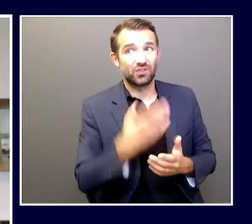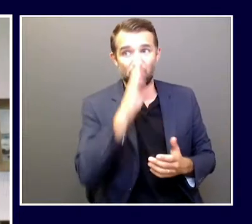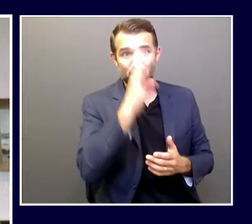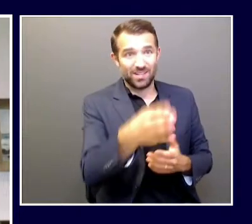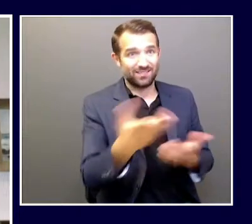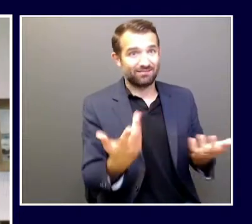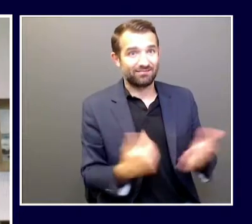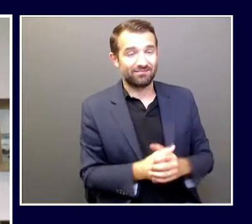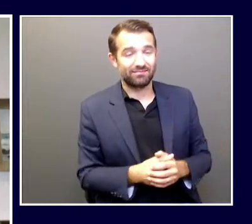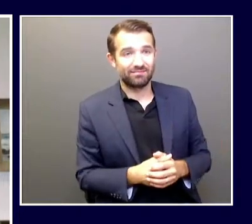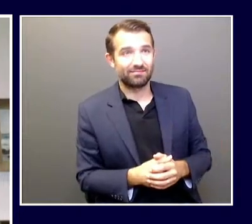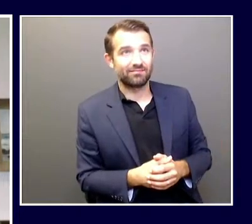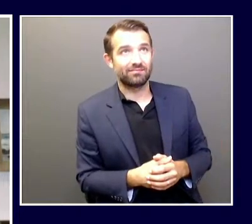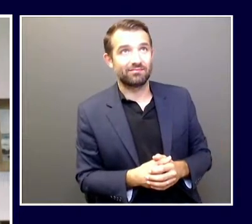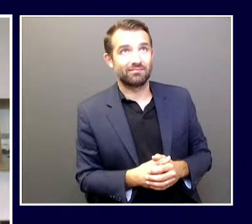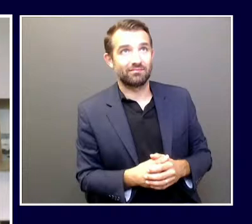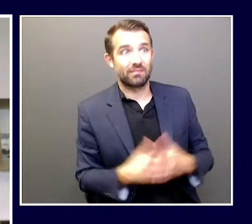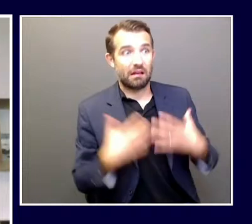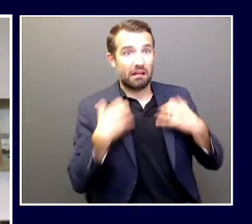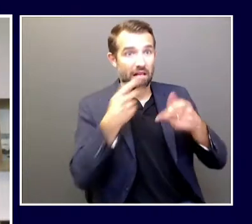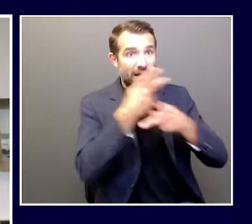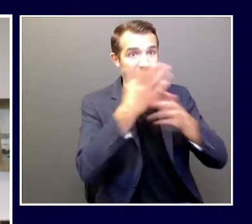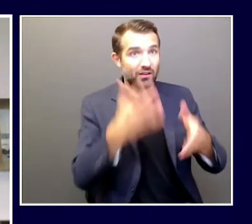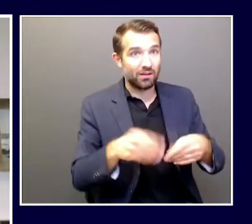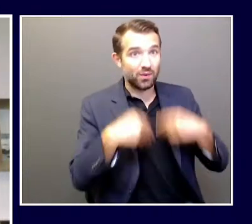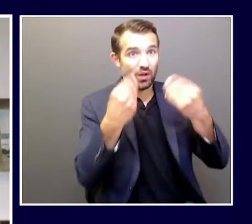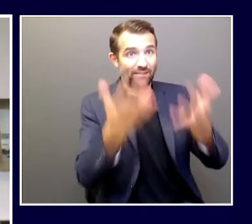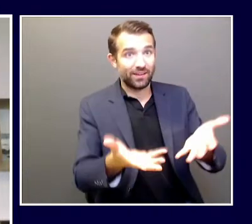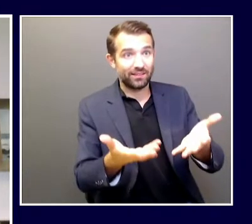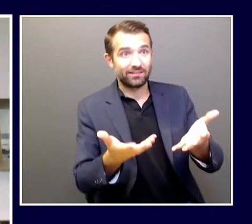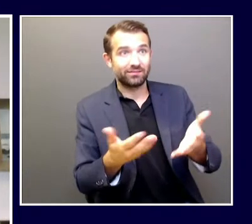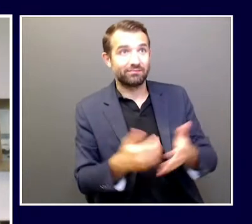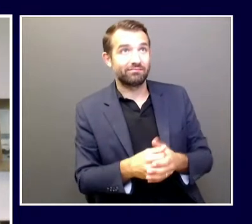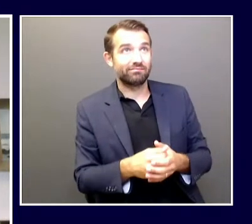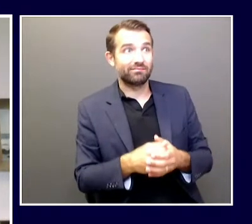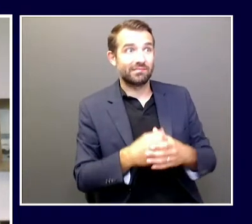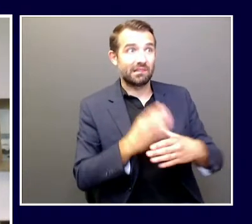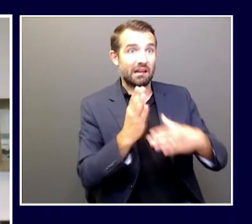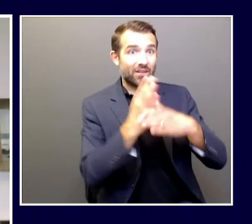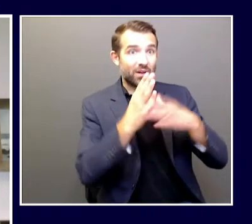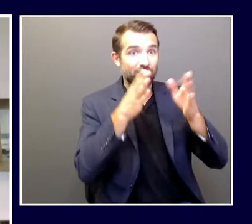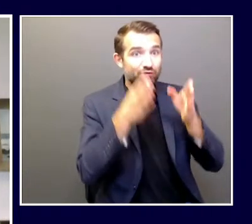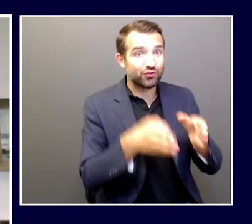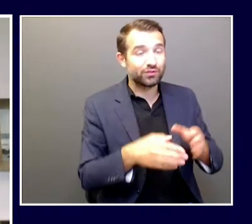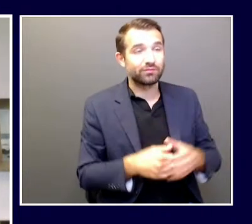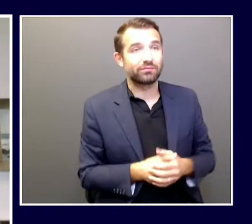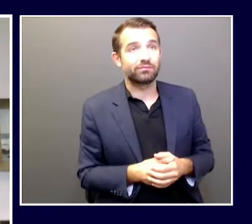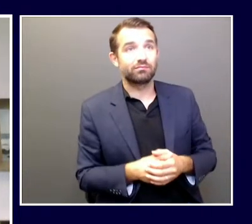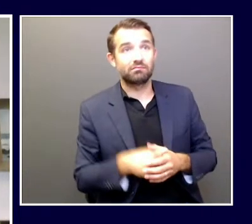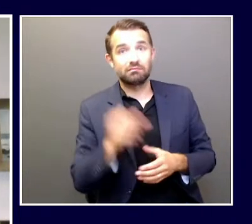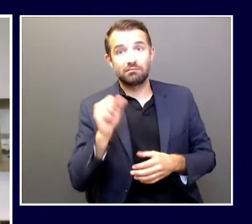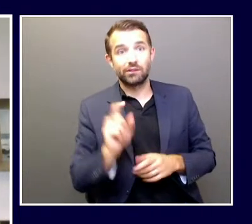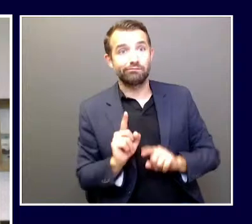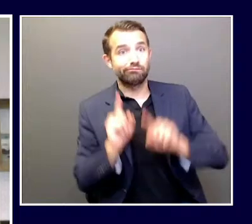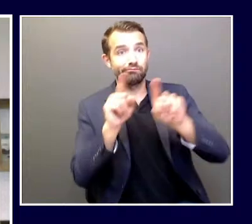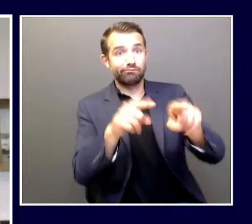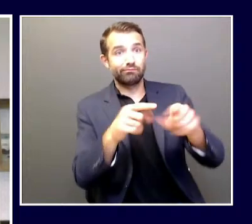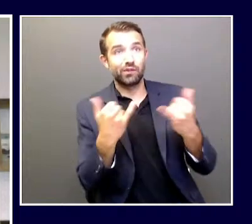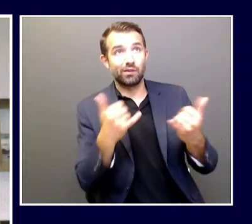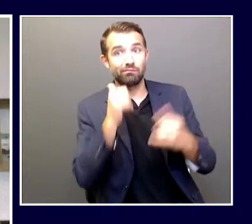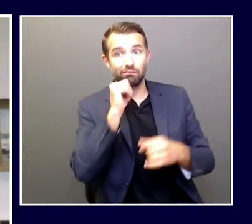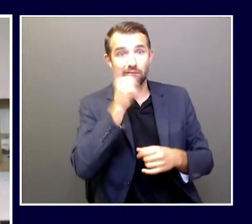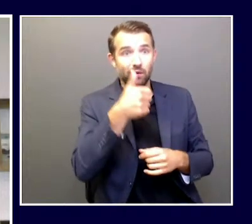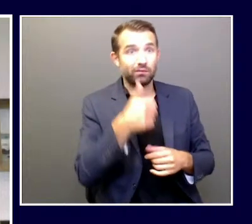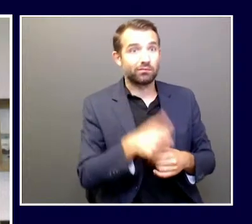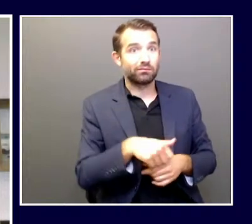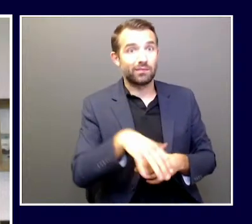Maine, healthcare provider or not, cannot go out today or tomorrow and get a COVID-19 shot. If they were to do